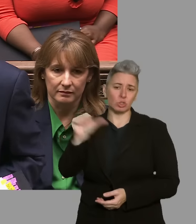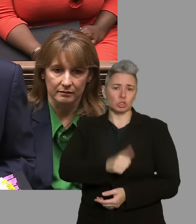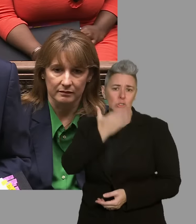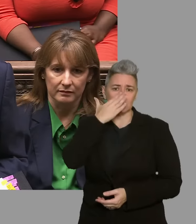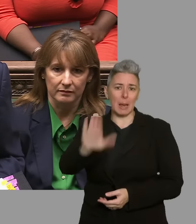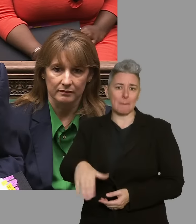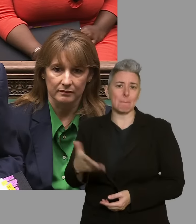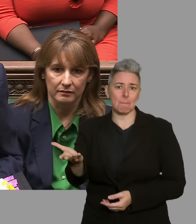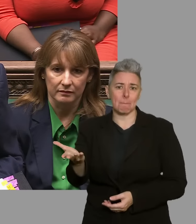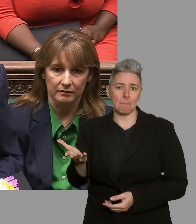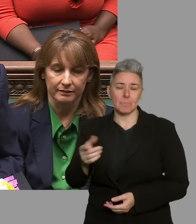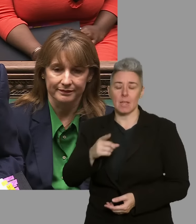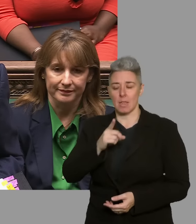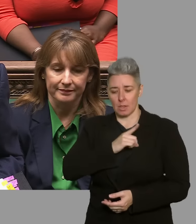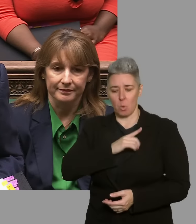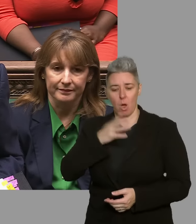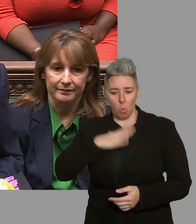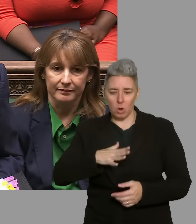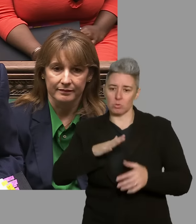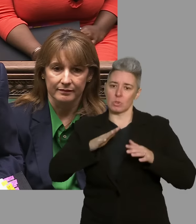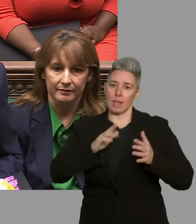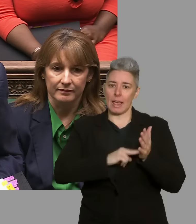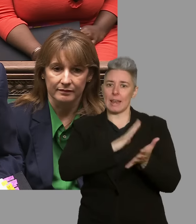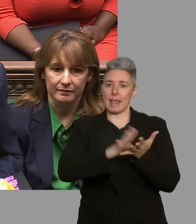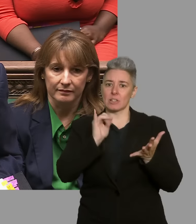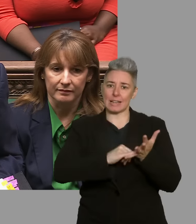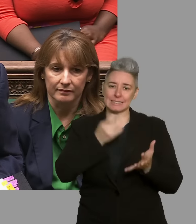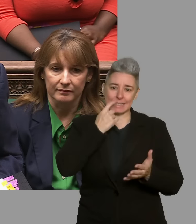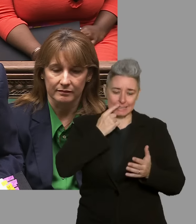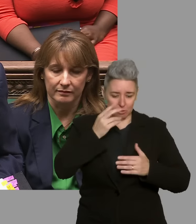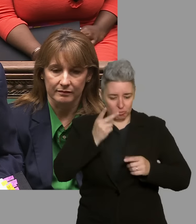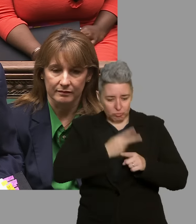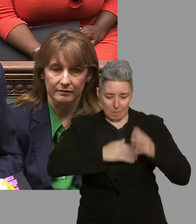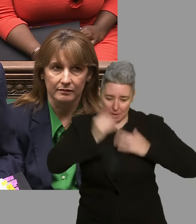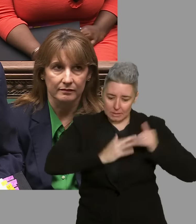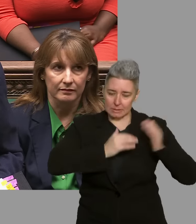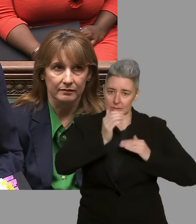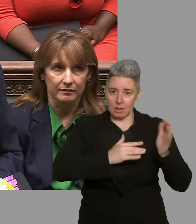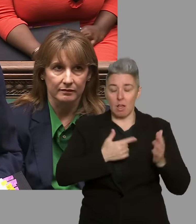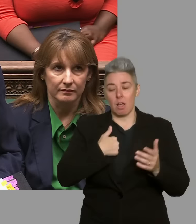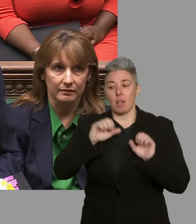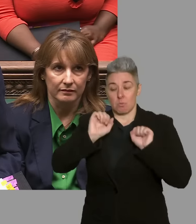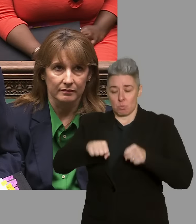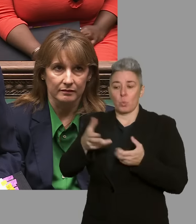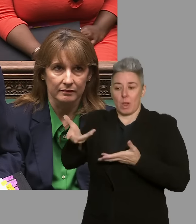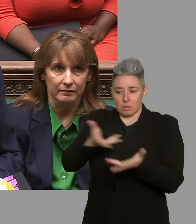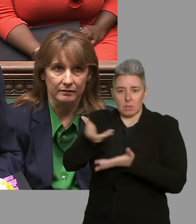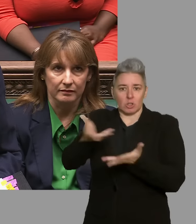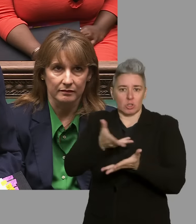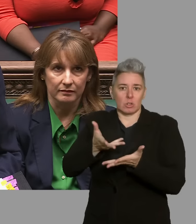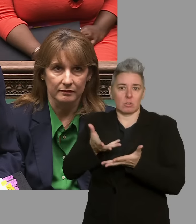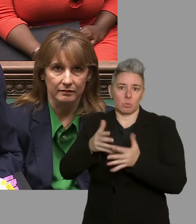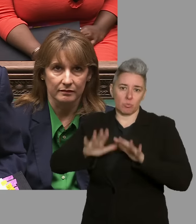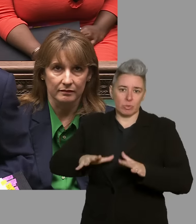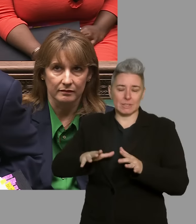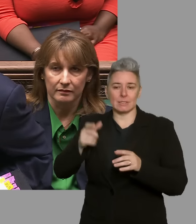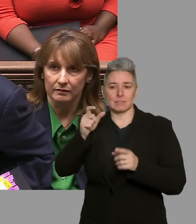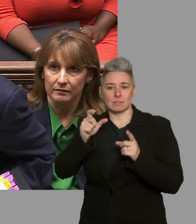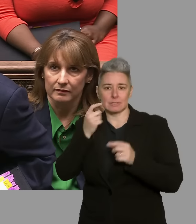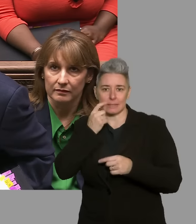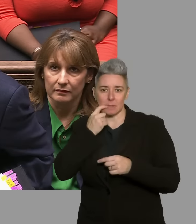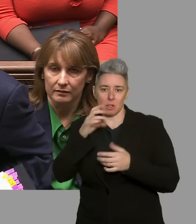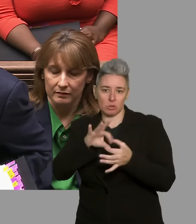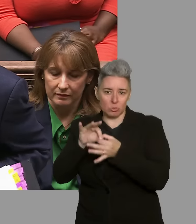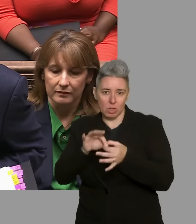can confirm that discussions are underway with the sector, including the British Dental Association, on fundamental reform to the dental contract to get